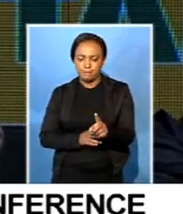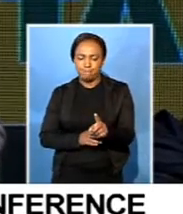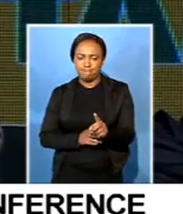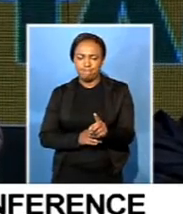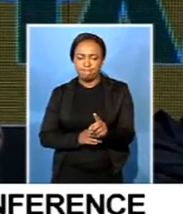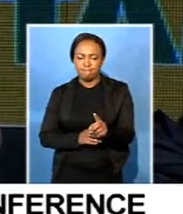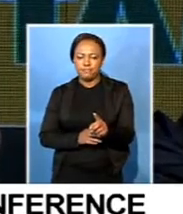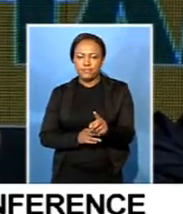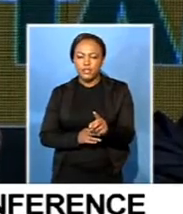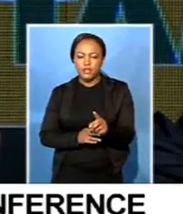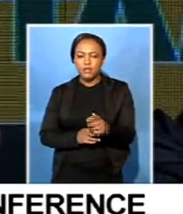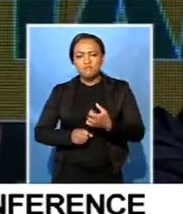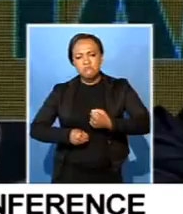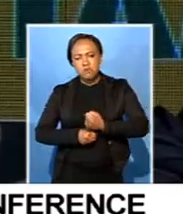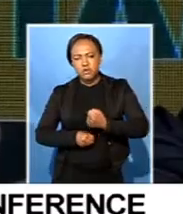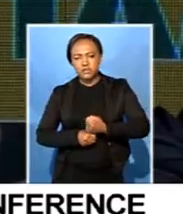productive